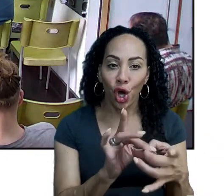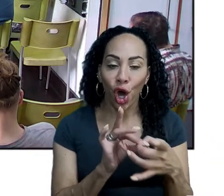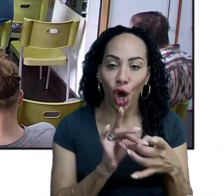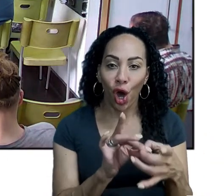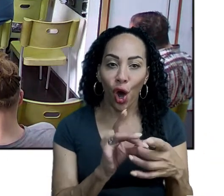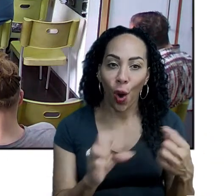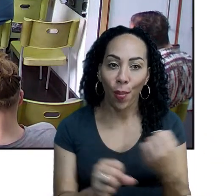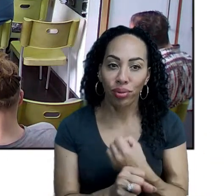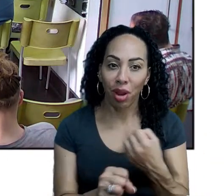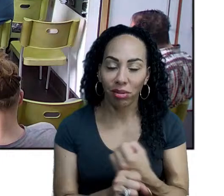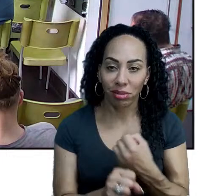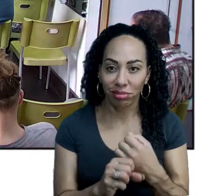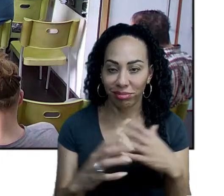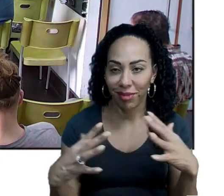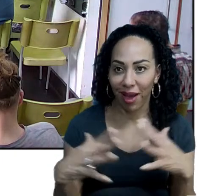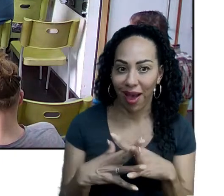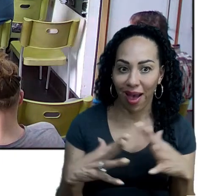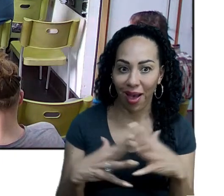Firstly, I think